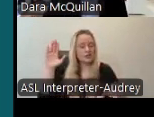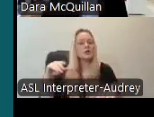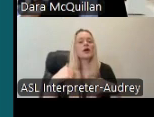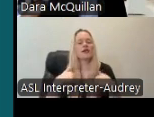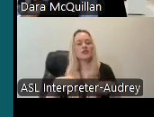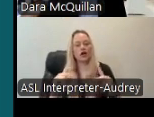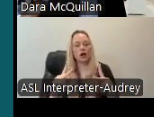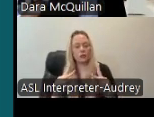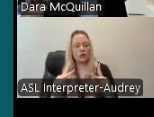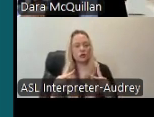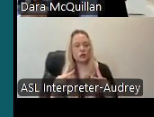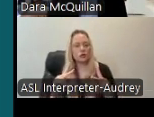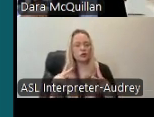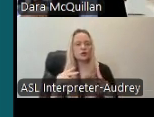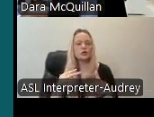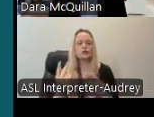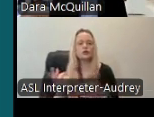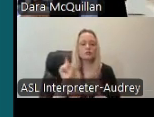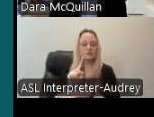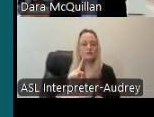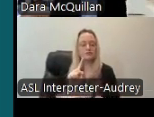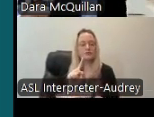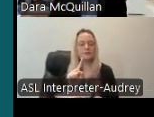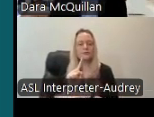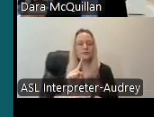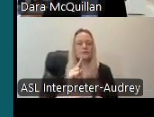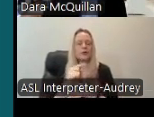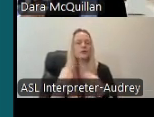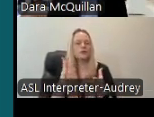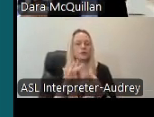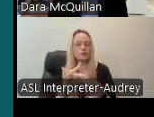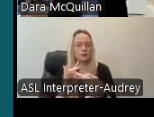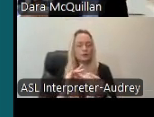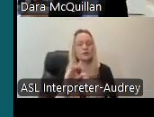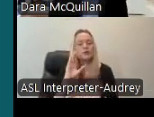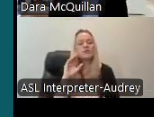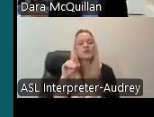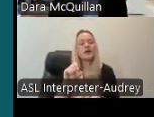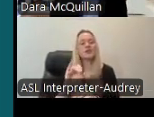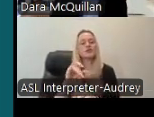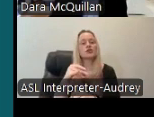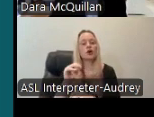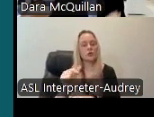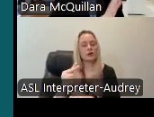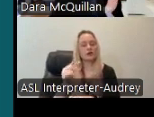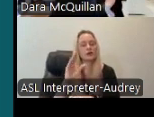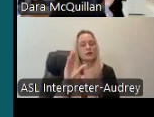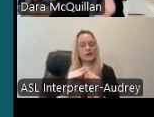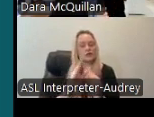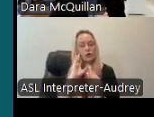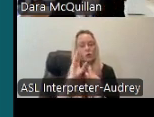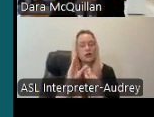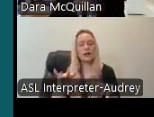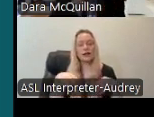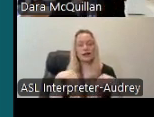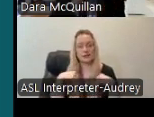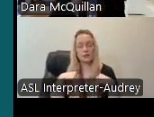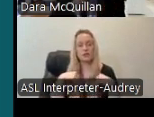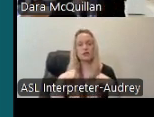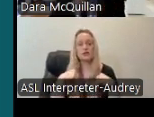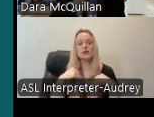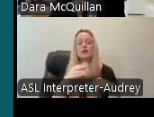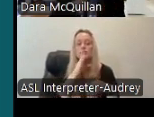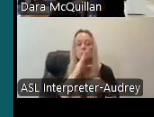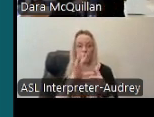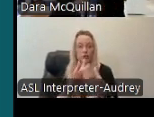heard. As noted earlier, the scoping session will continue with oral comments being accepted next week